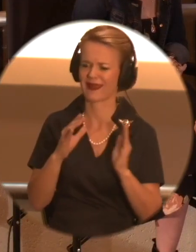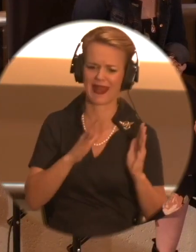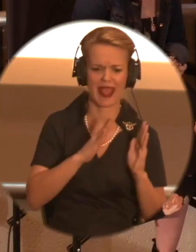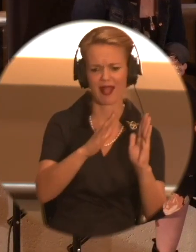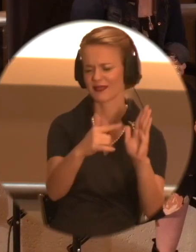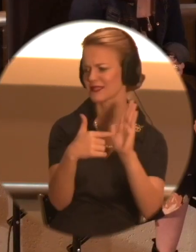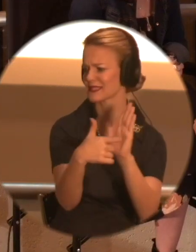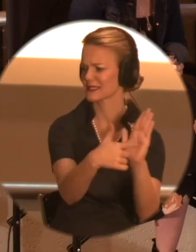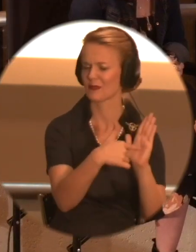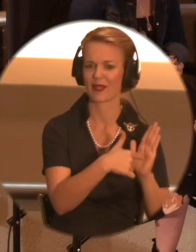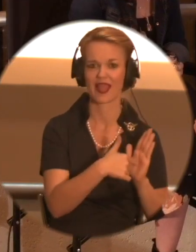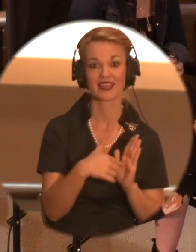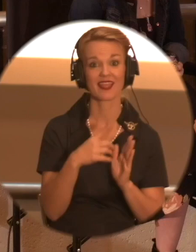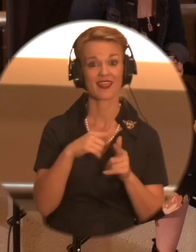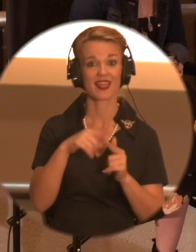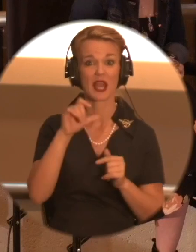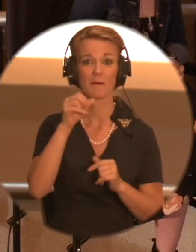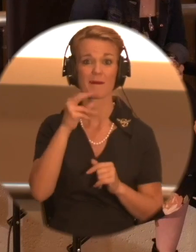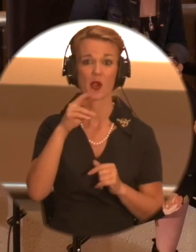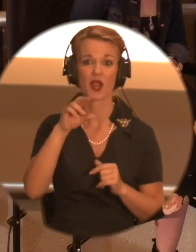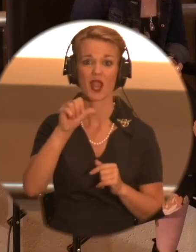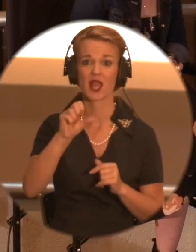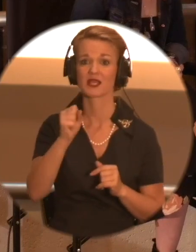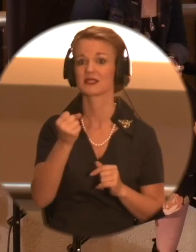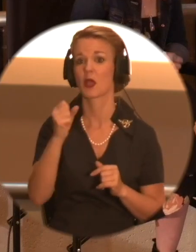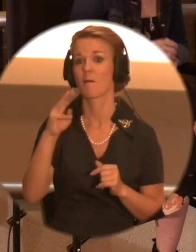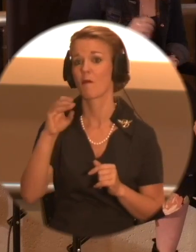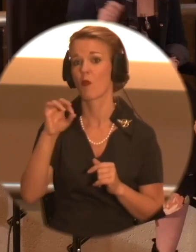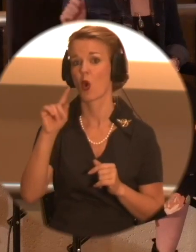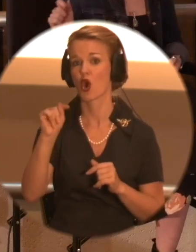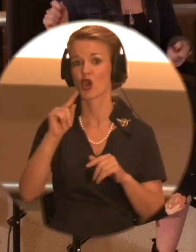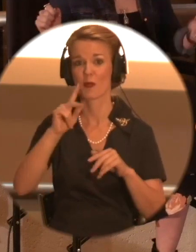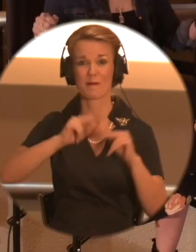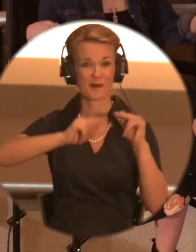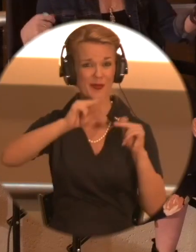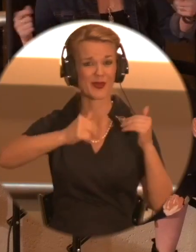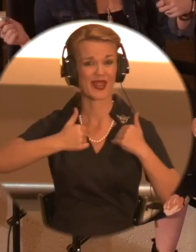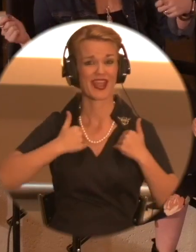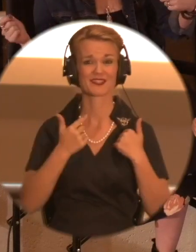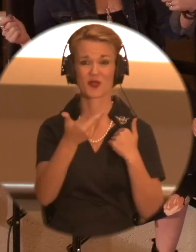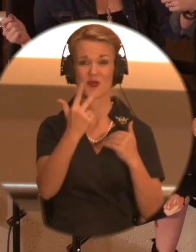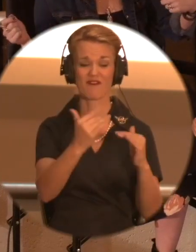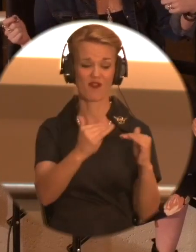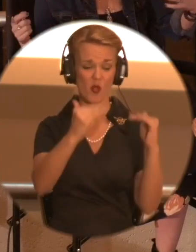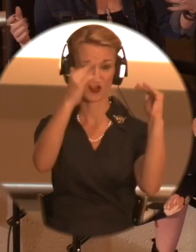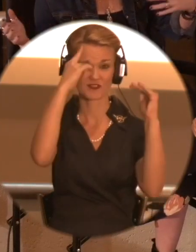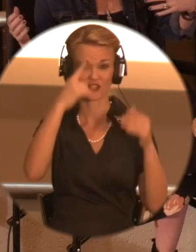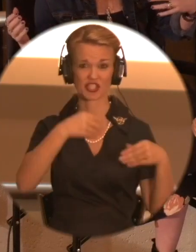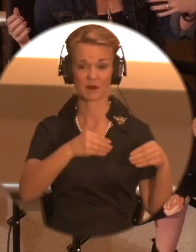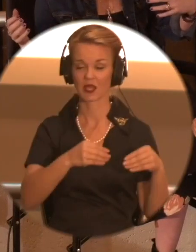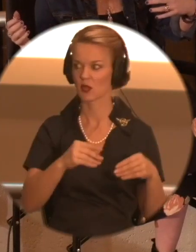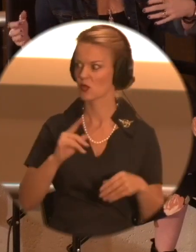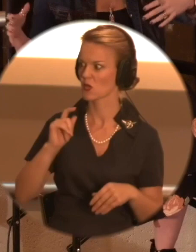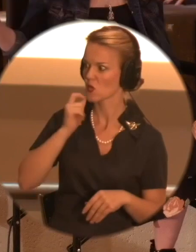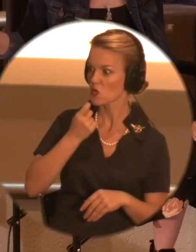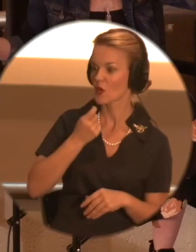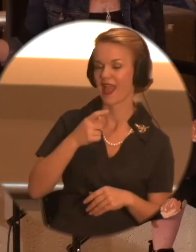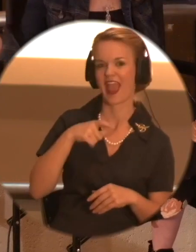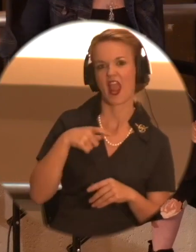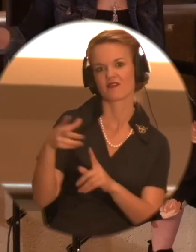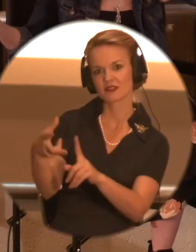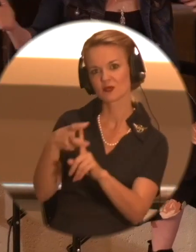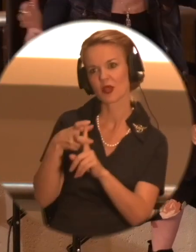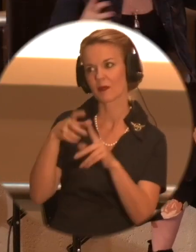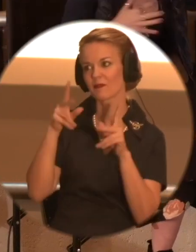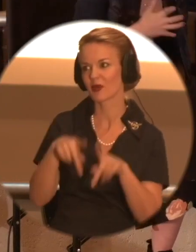shopping at the America's Mart. So there's a lot that goes on here. I gotta go snag some of the people after I do like one of the panels today. Be like, okay,